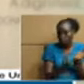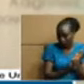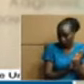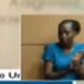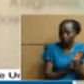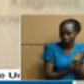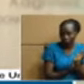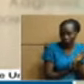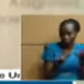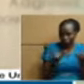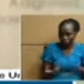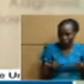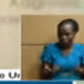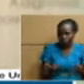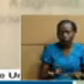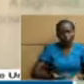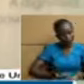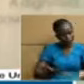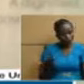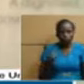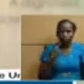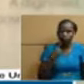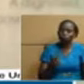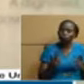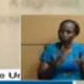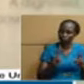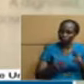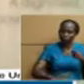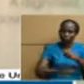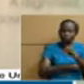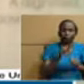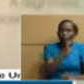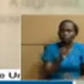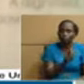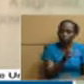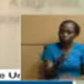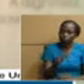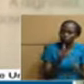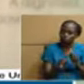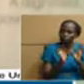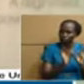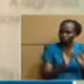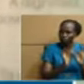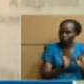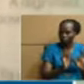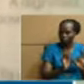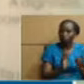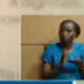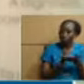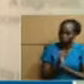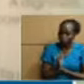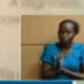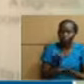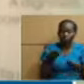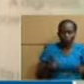there's now out there, they have said they're now going to be supporting older persons. So I still maintain and say that, yes, the youth need it,